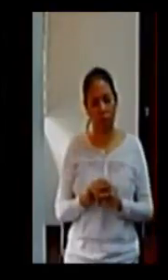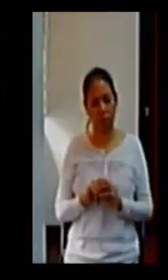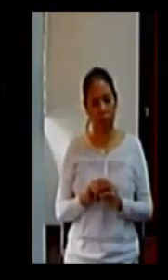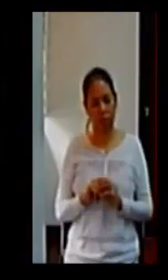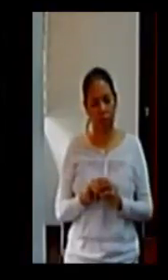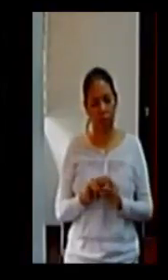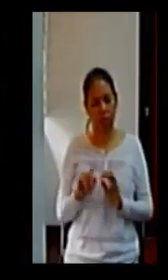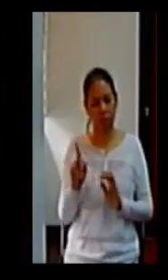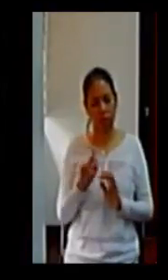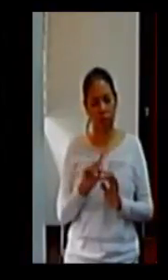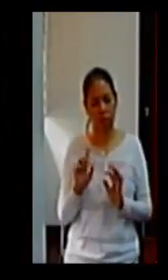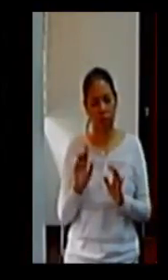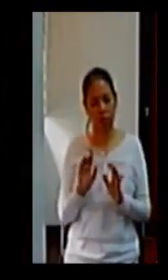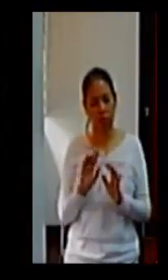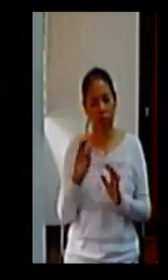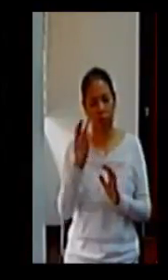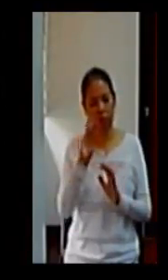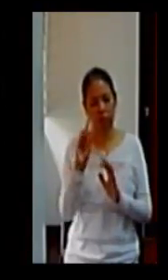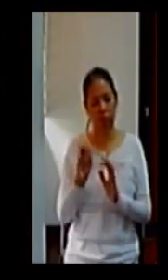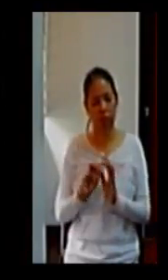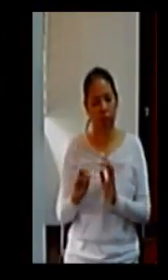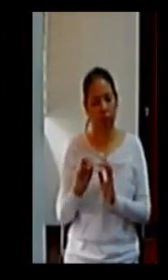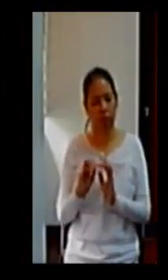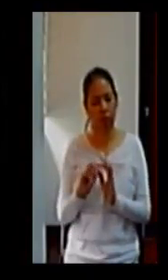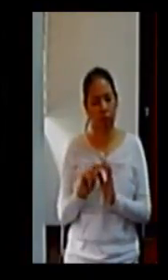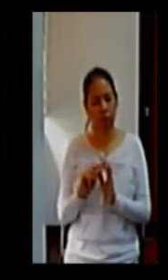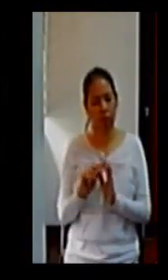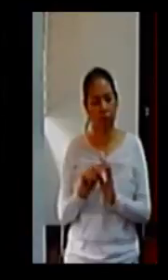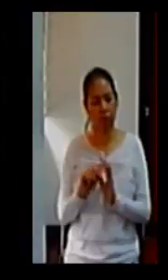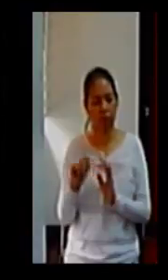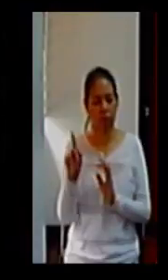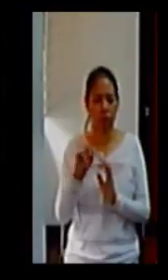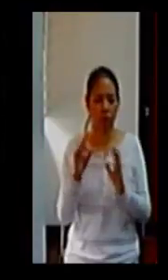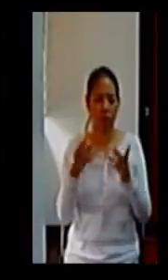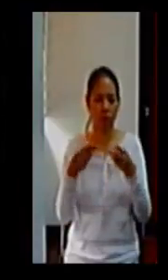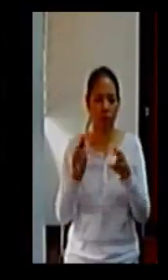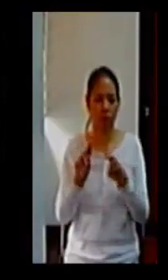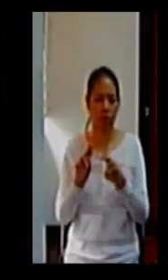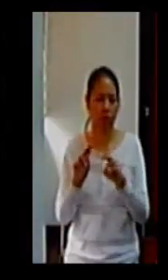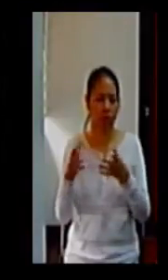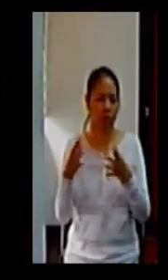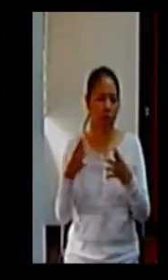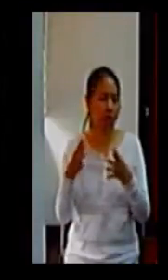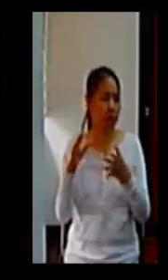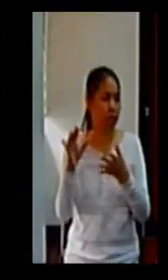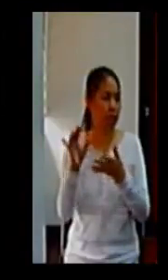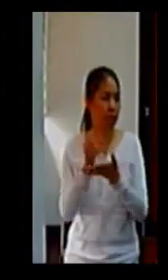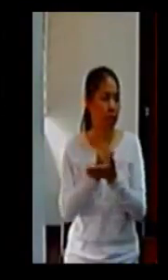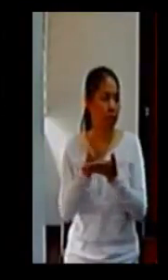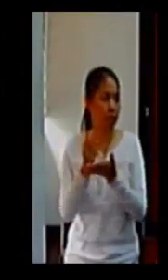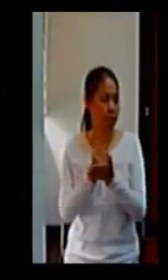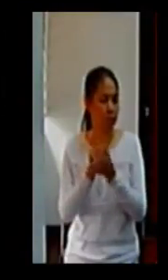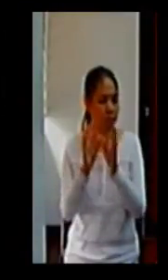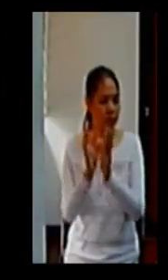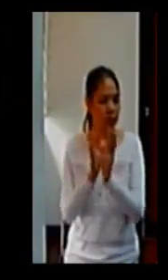economy? Has the shift moved away from agriculture dependence to tourism or other